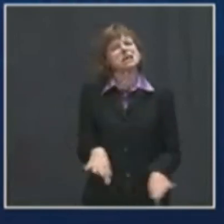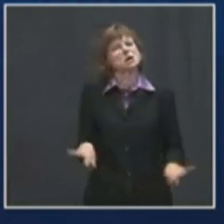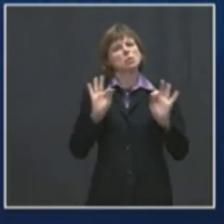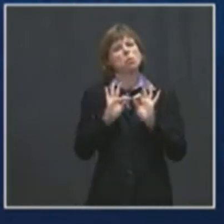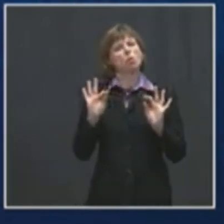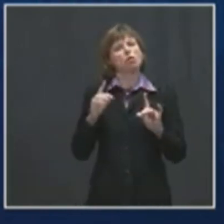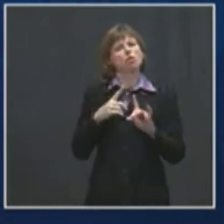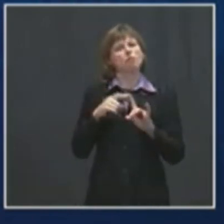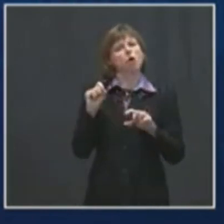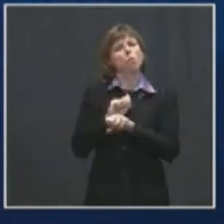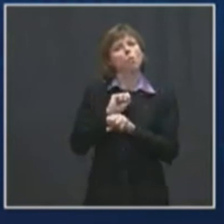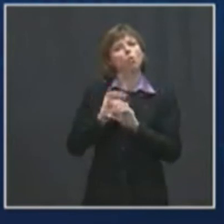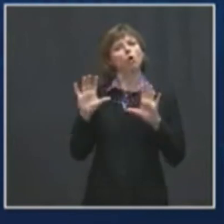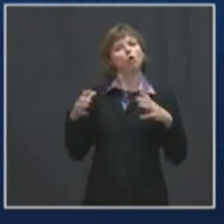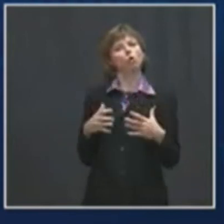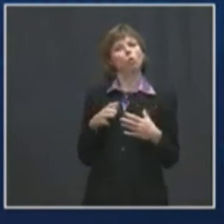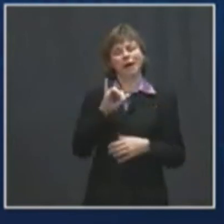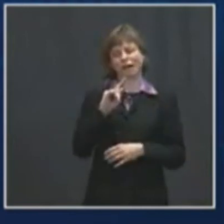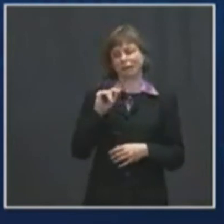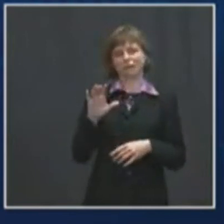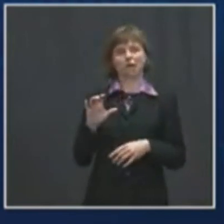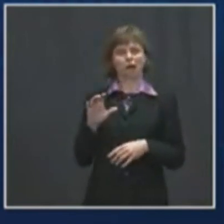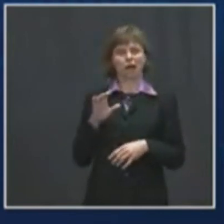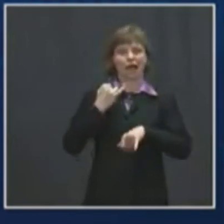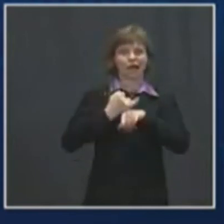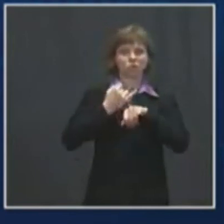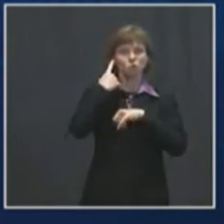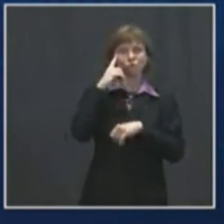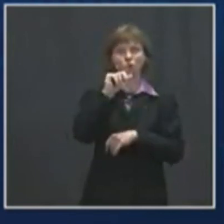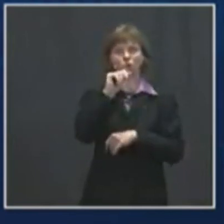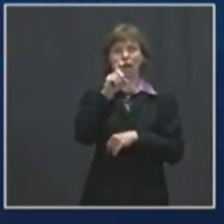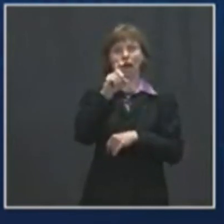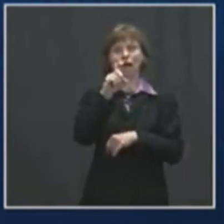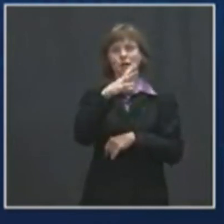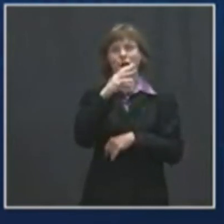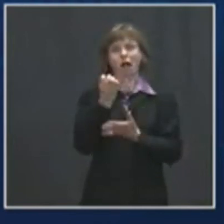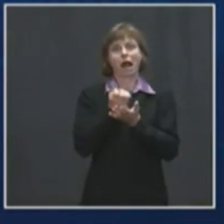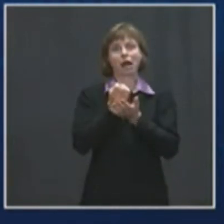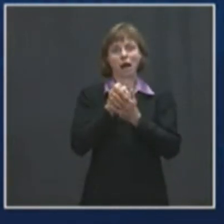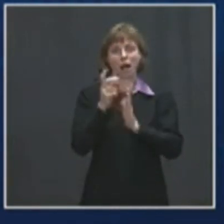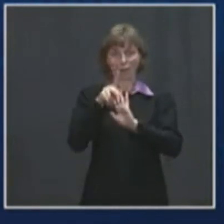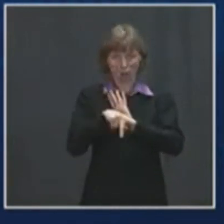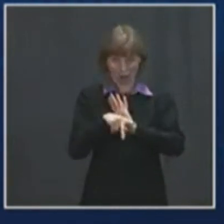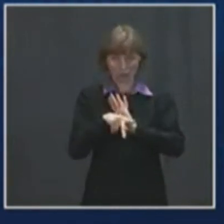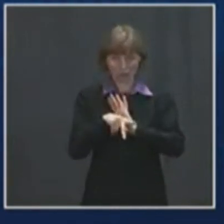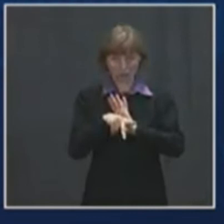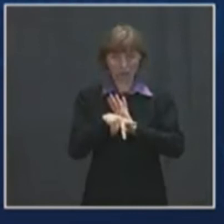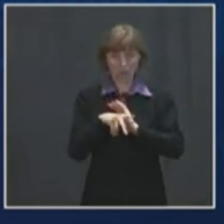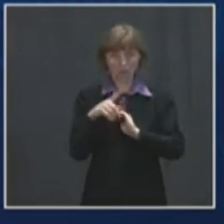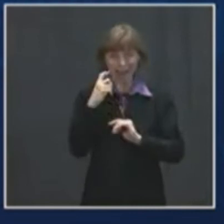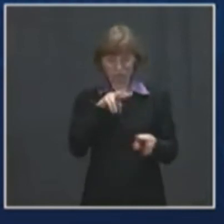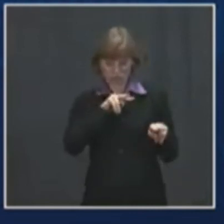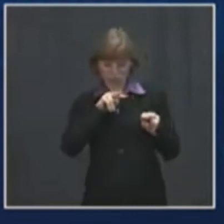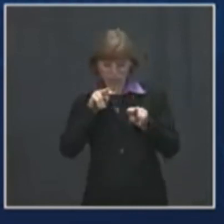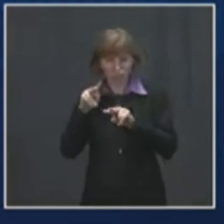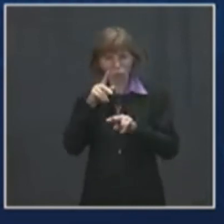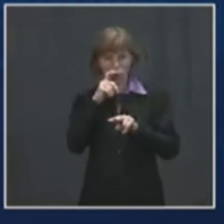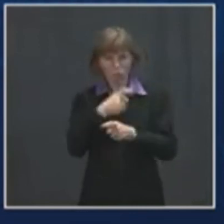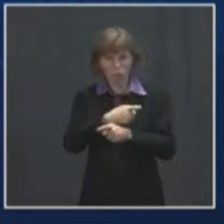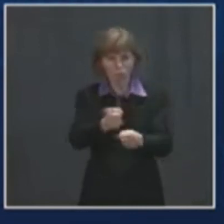the group ITEP, Institute for Taxation and Economic Policy. If you look at the distribution, who gets the checks, it